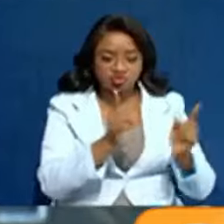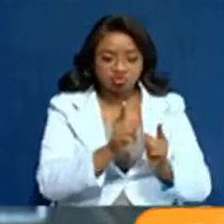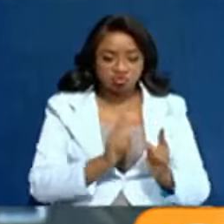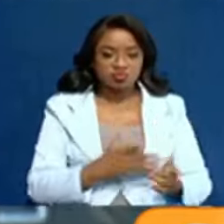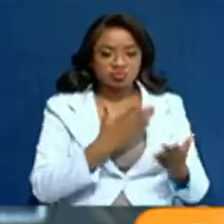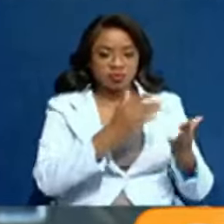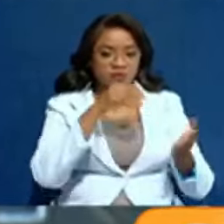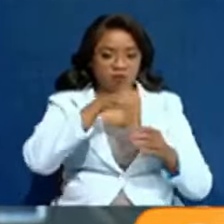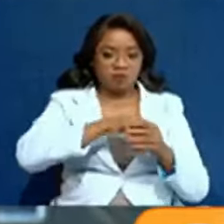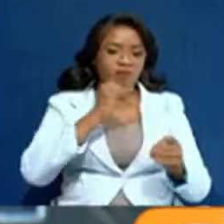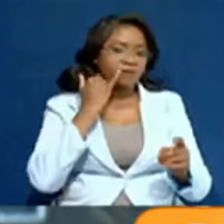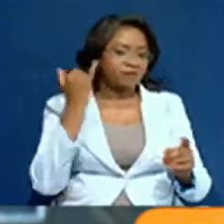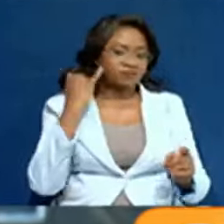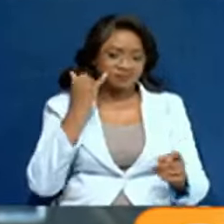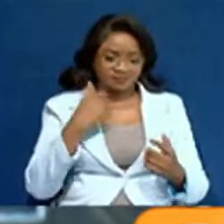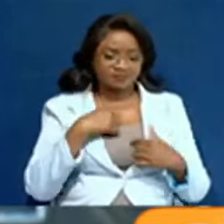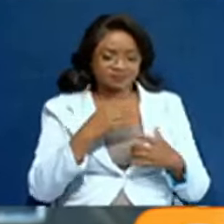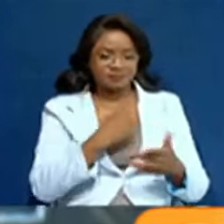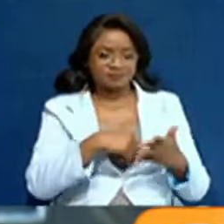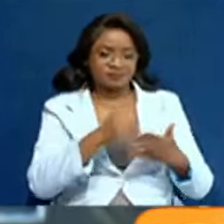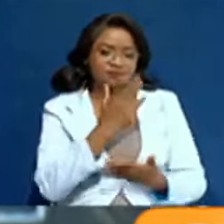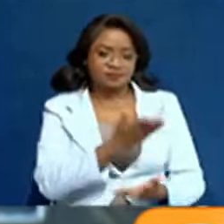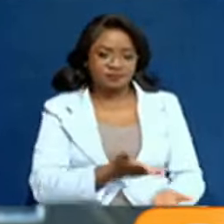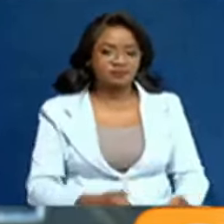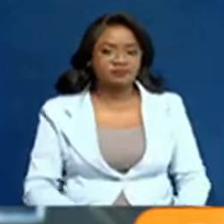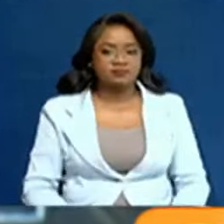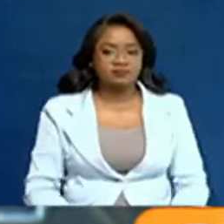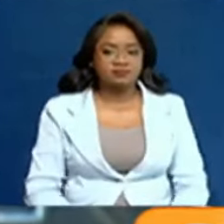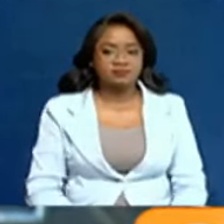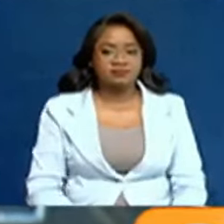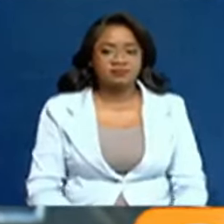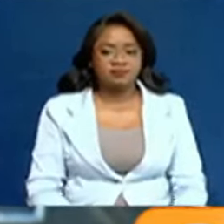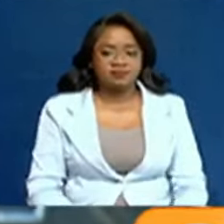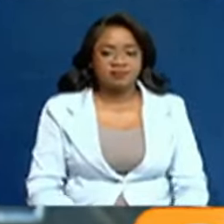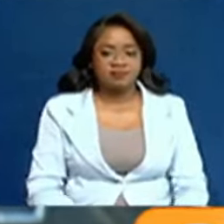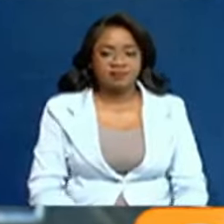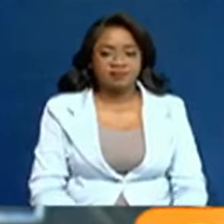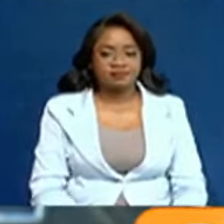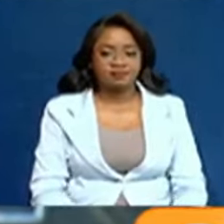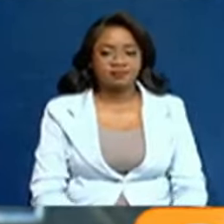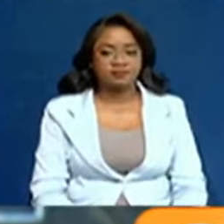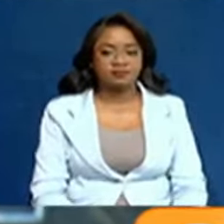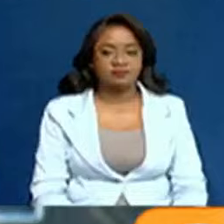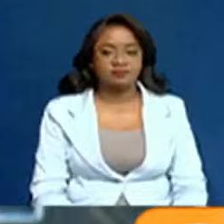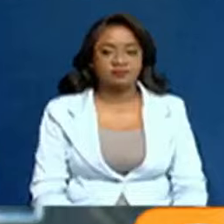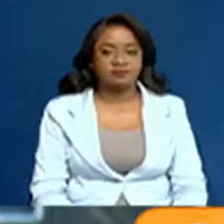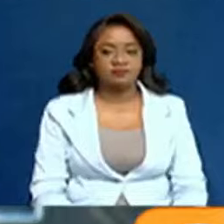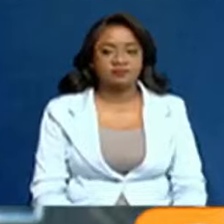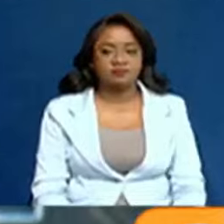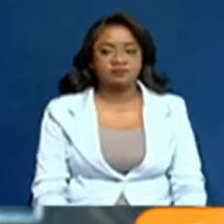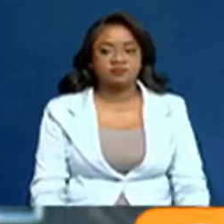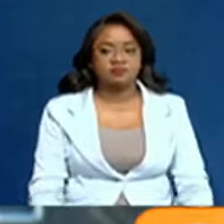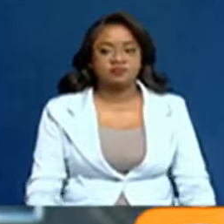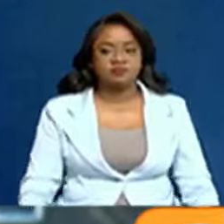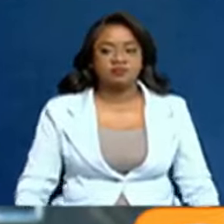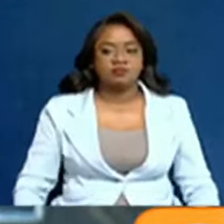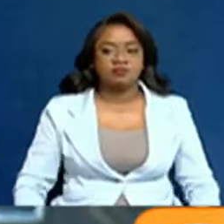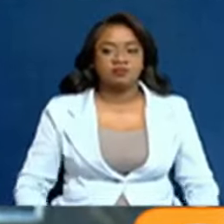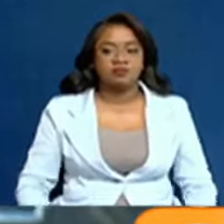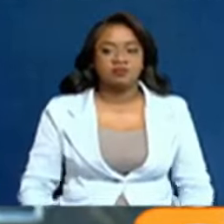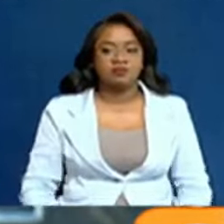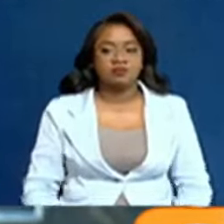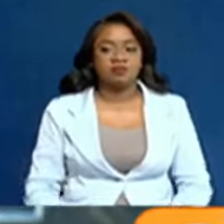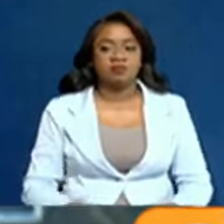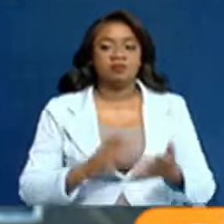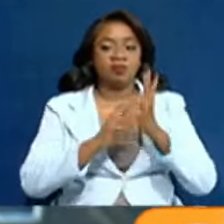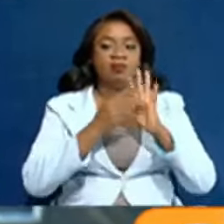Nakuru. Mm-hmm. And we argued that should you wait for a municipality to meet all the criteria for you to grant them city status, or should you